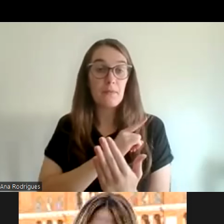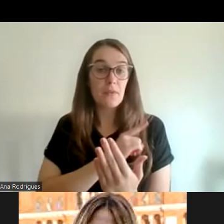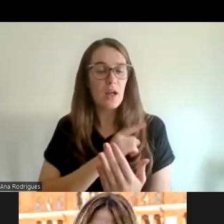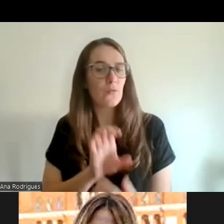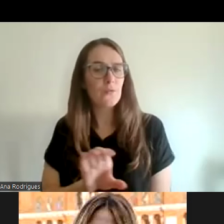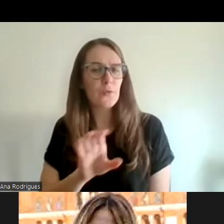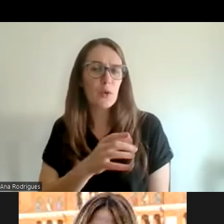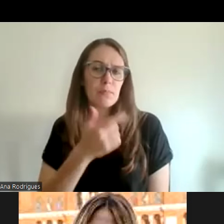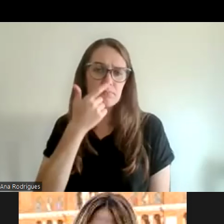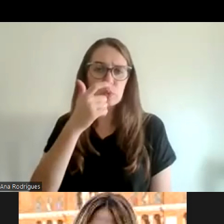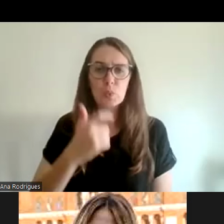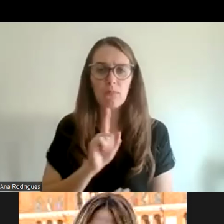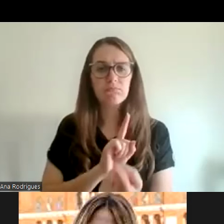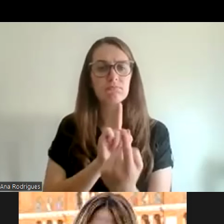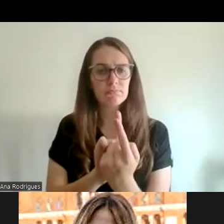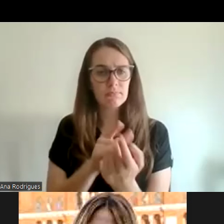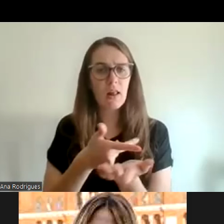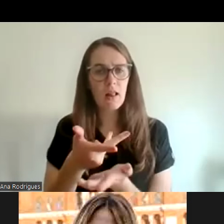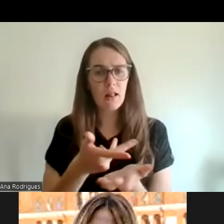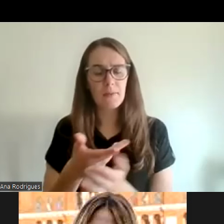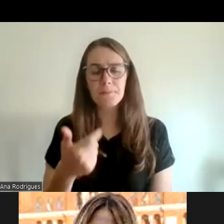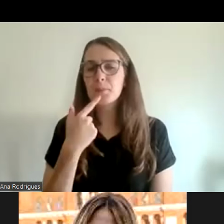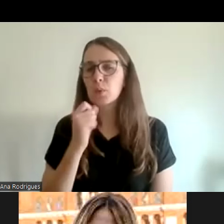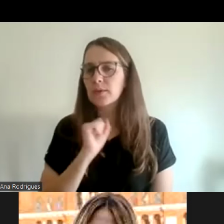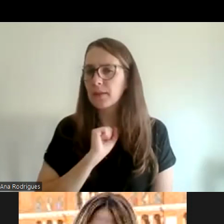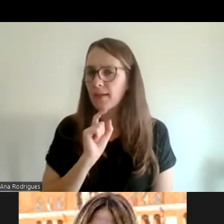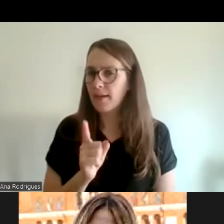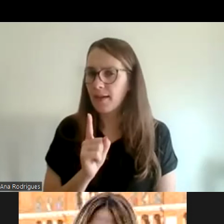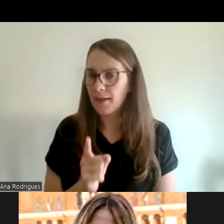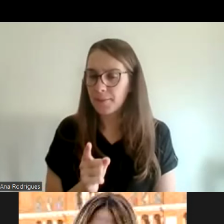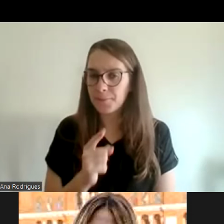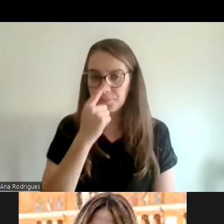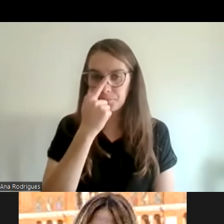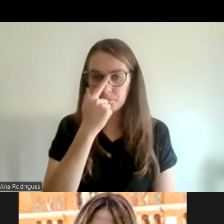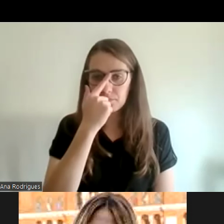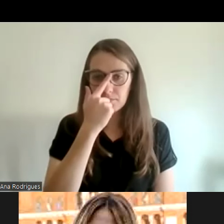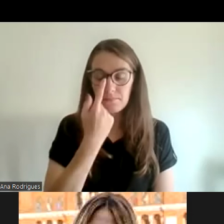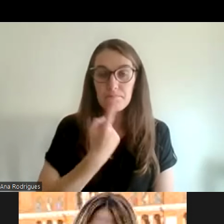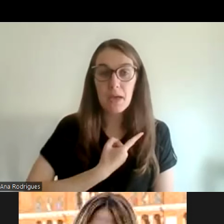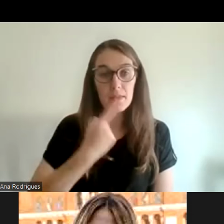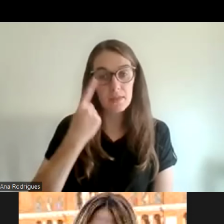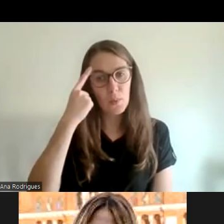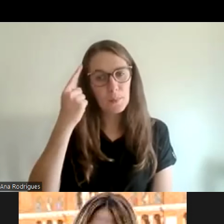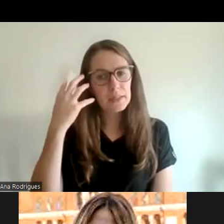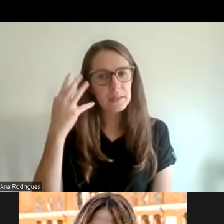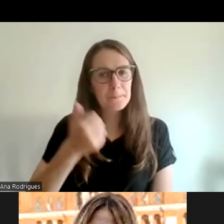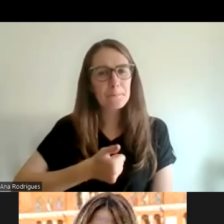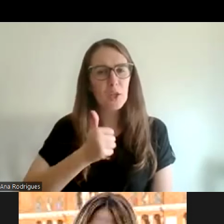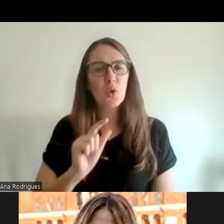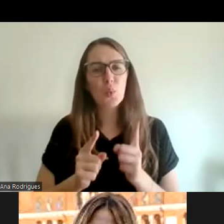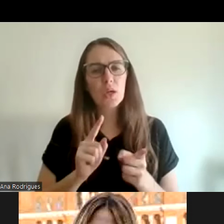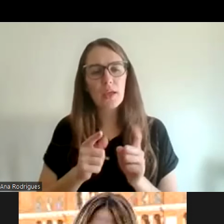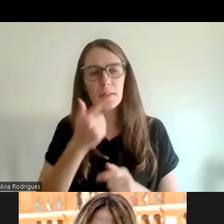manner. And so my question would be to understand, what is it, what people